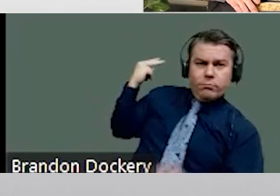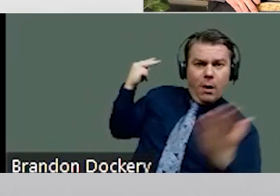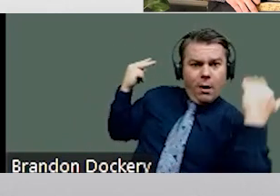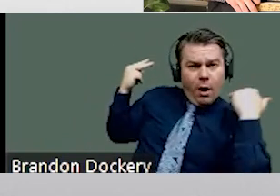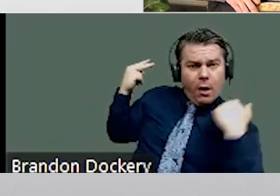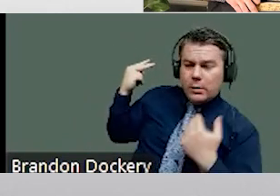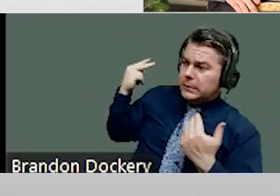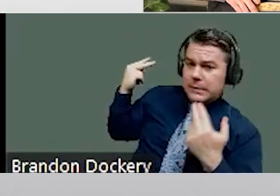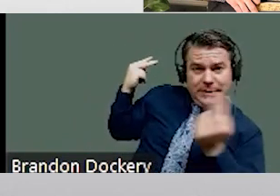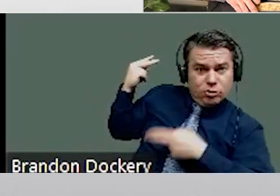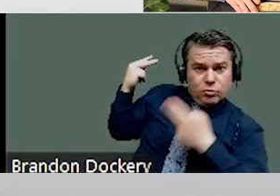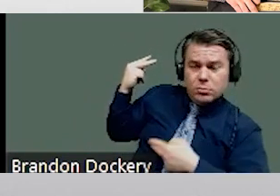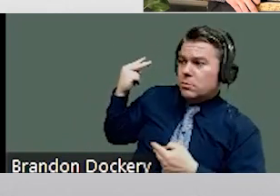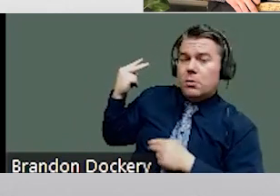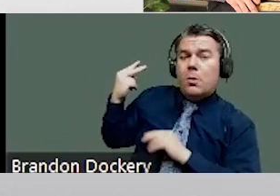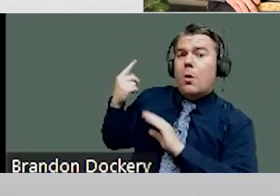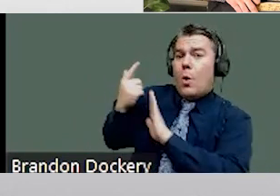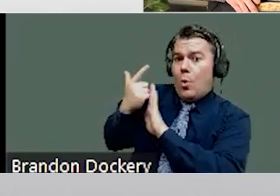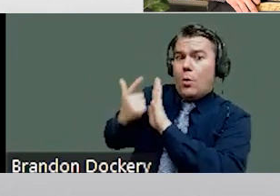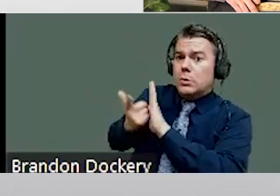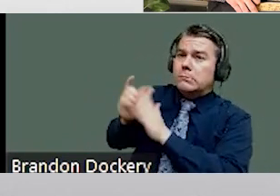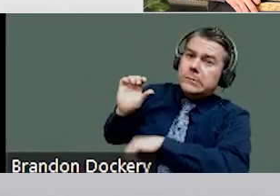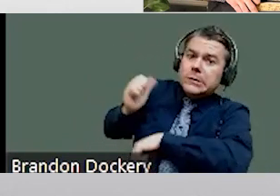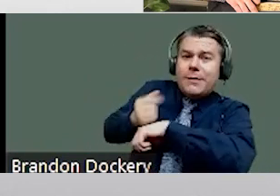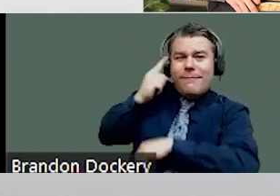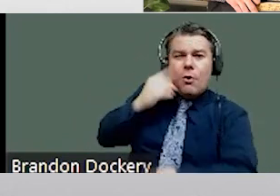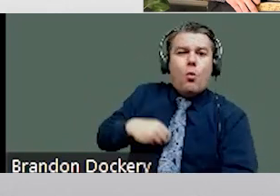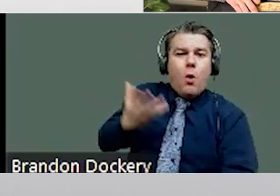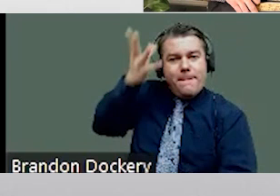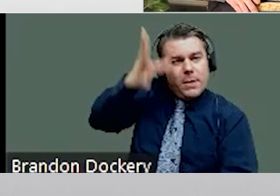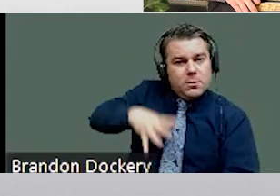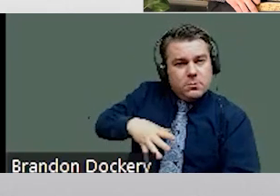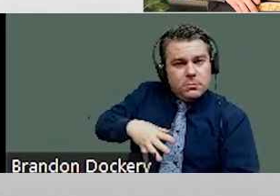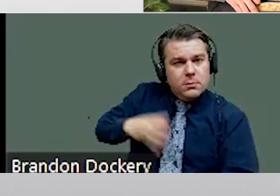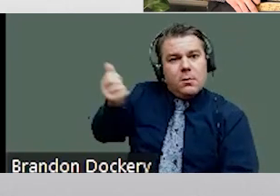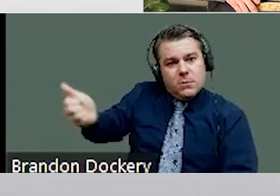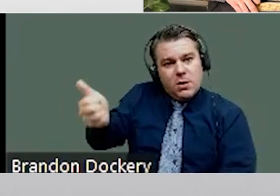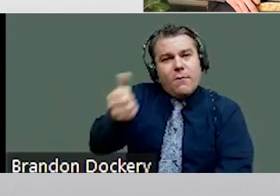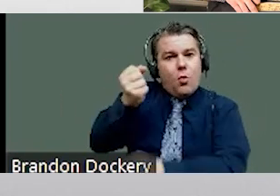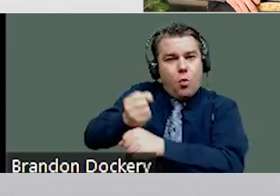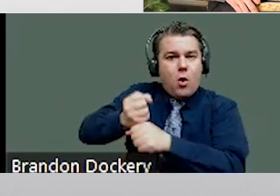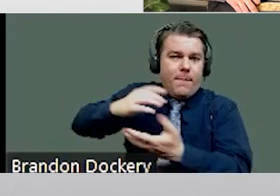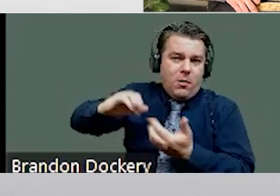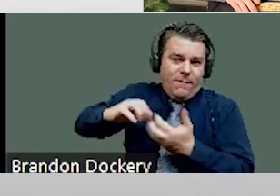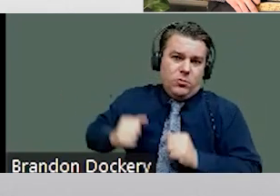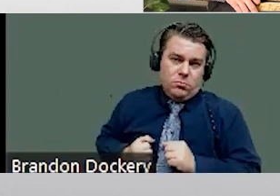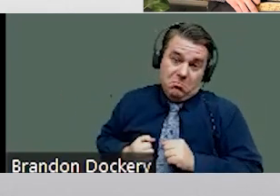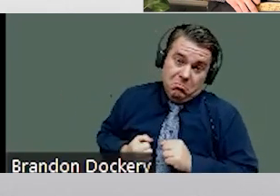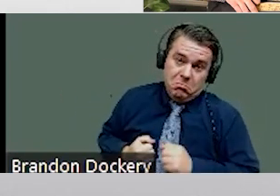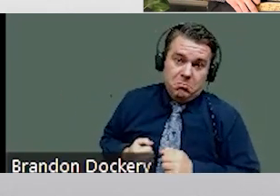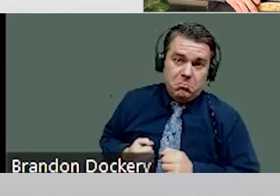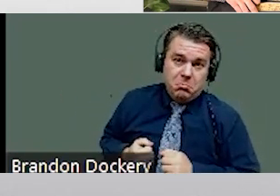in history, it was policy essentially set up for white men who worked in